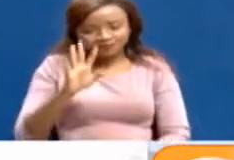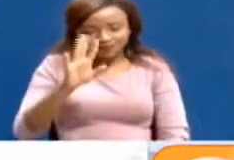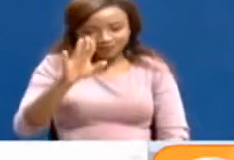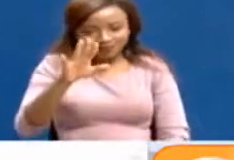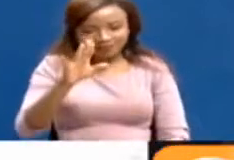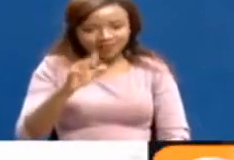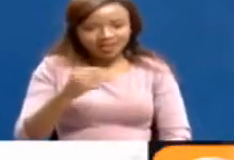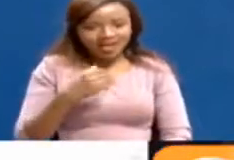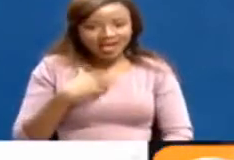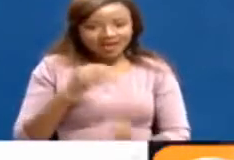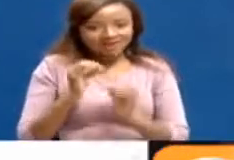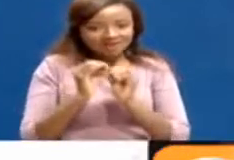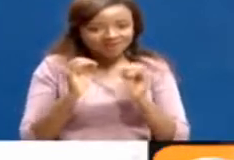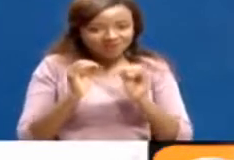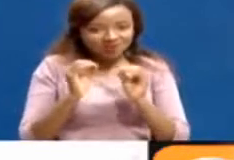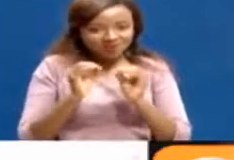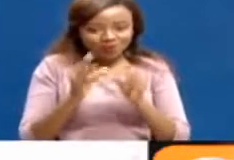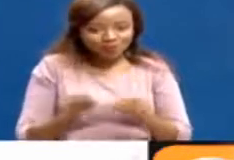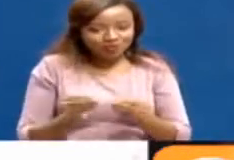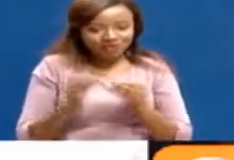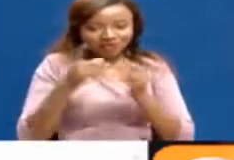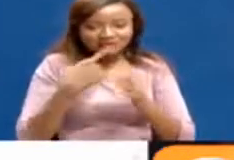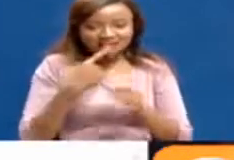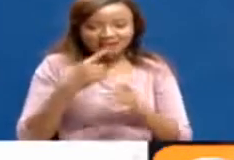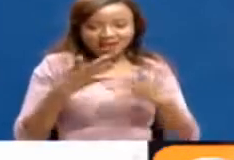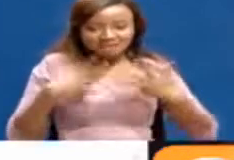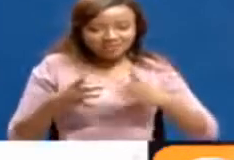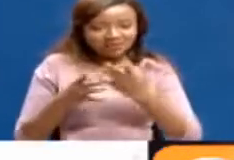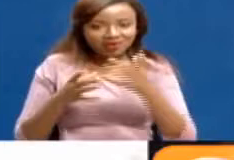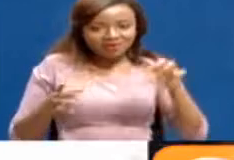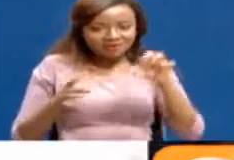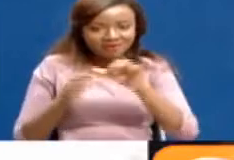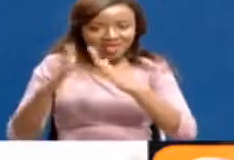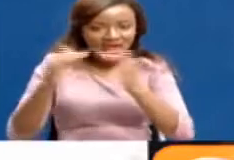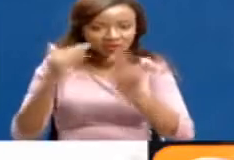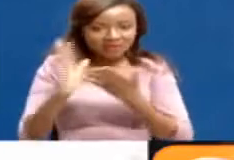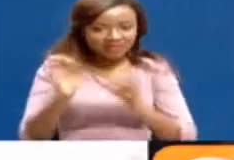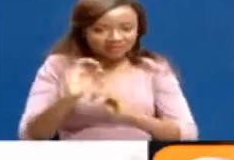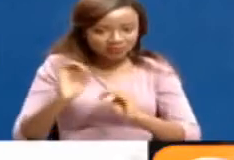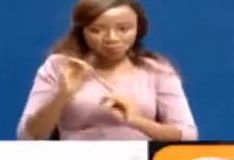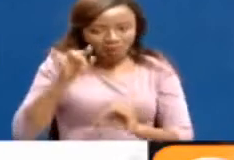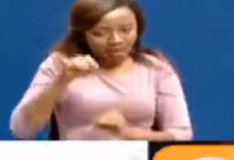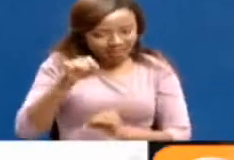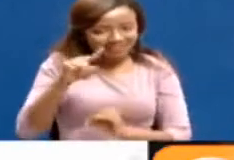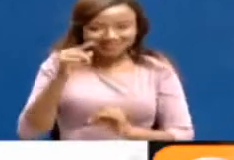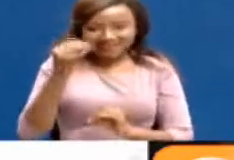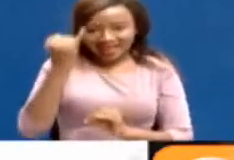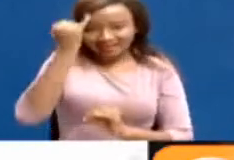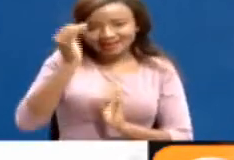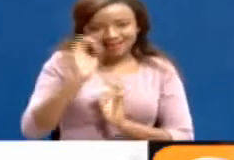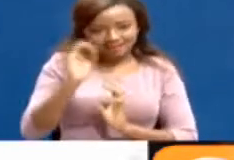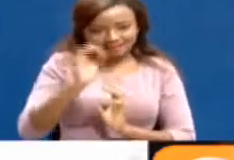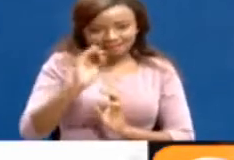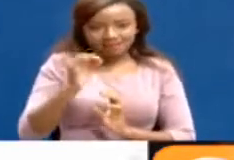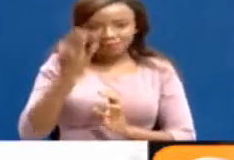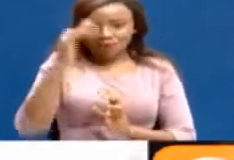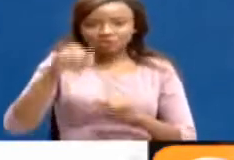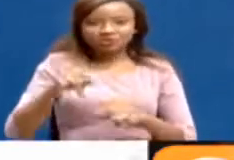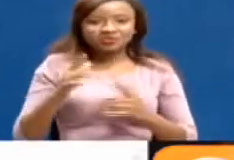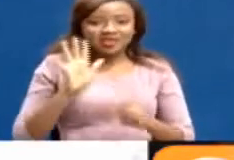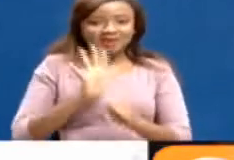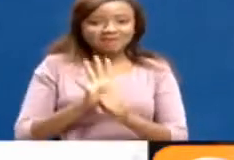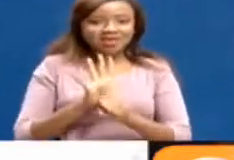there's no provision of suspending. And let me say this, Jeff. Of course, today a lot of the papers were a bit